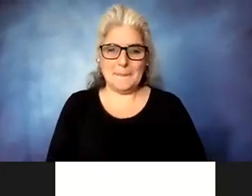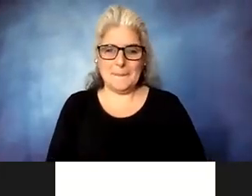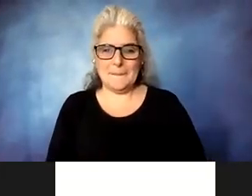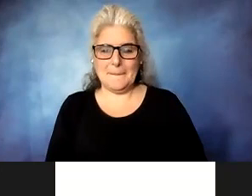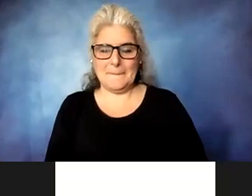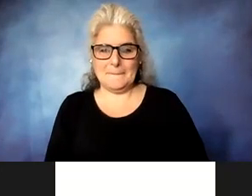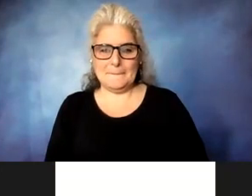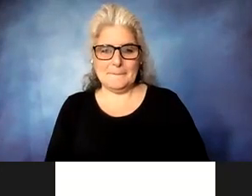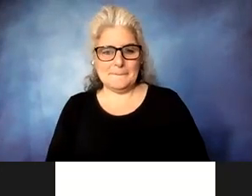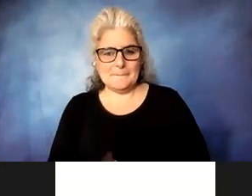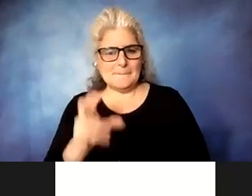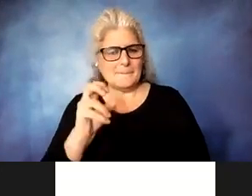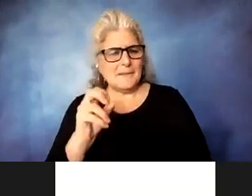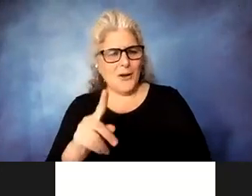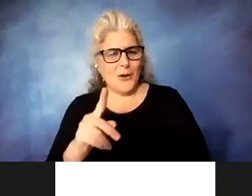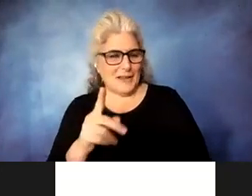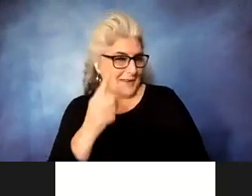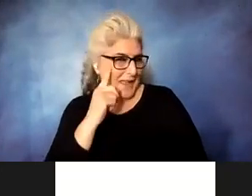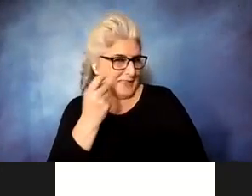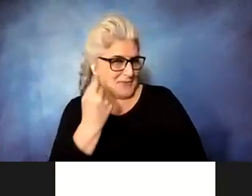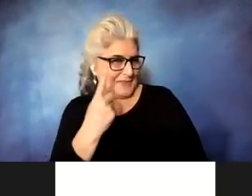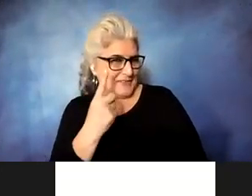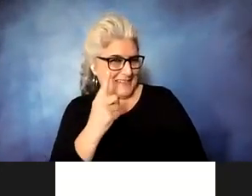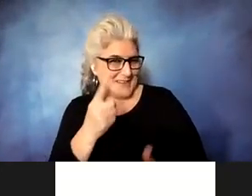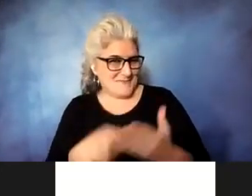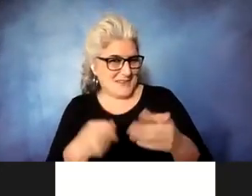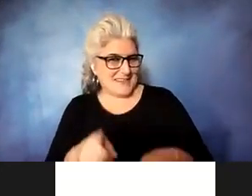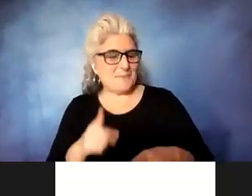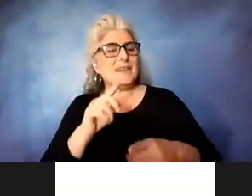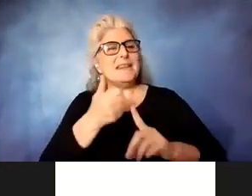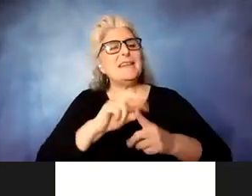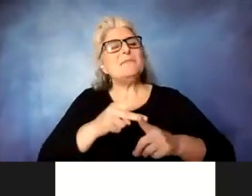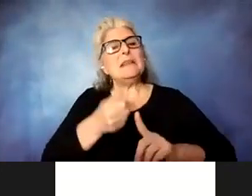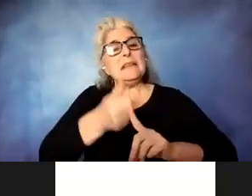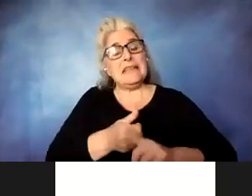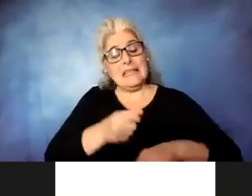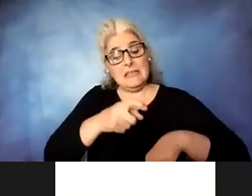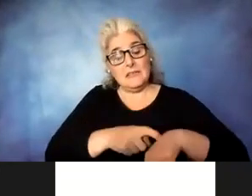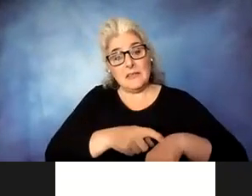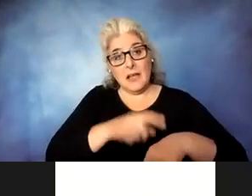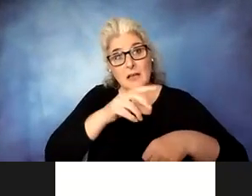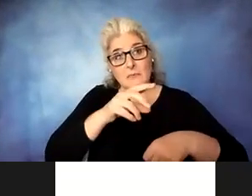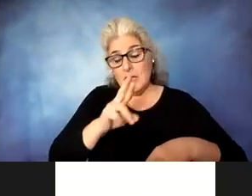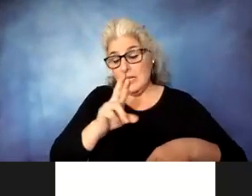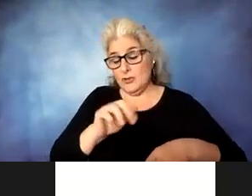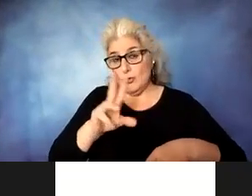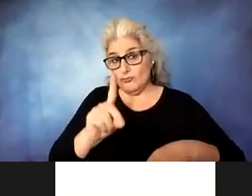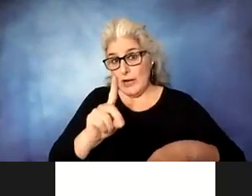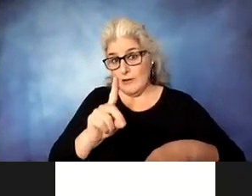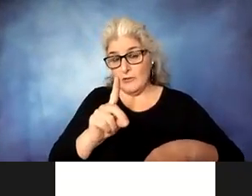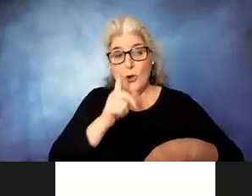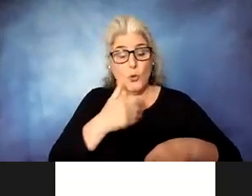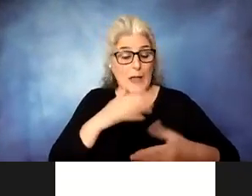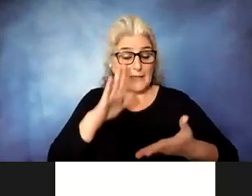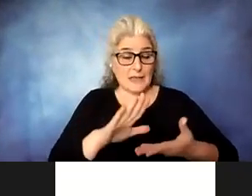Okay, so I think you all see where this is going. In each round, the candidate with the fewest votes is eliminated. Our example voter ranked candidate C as her